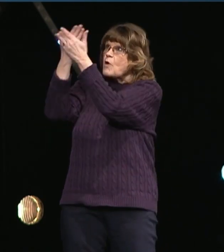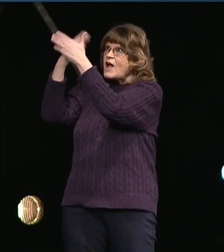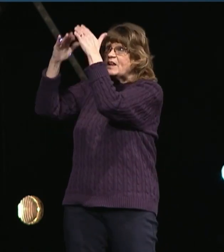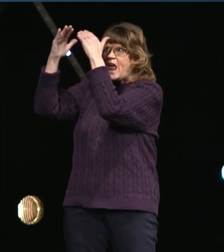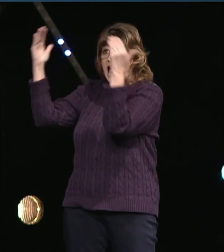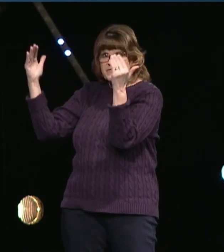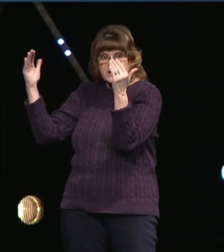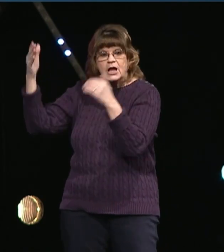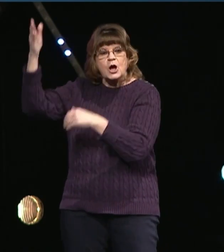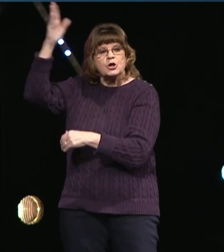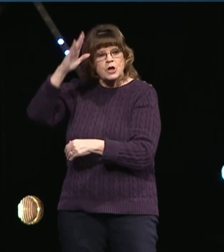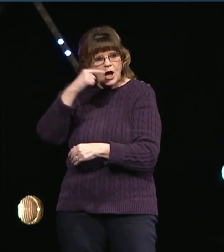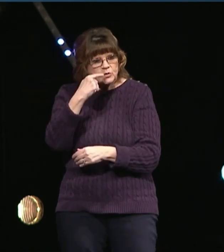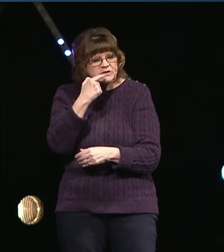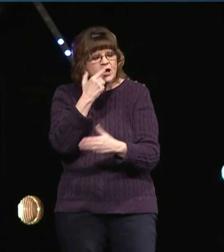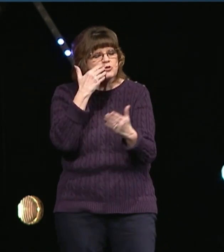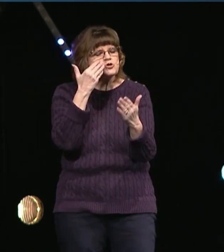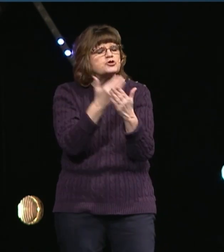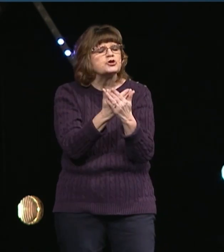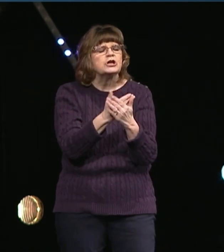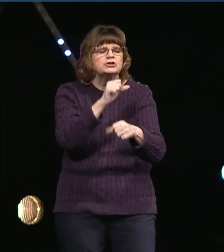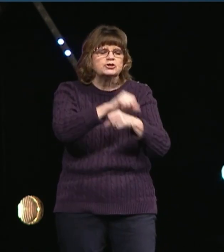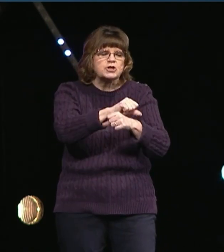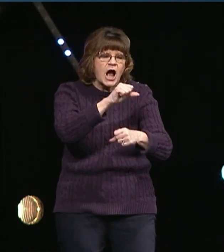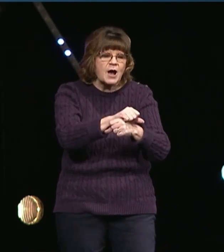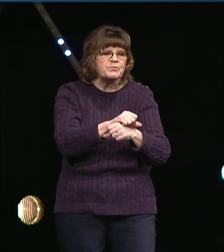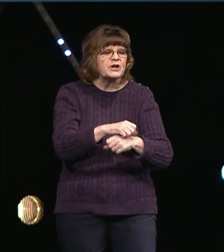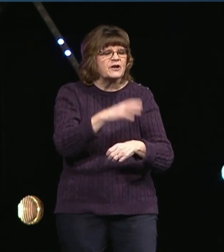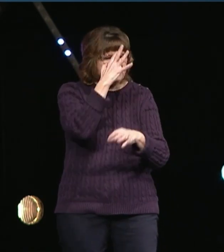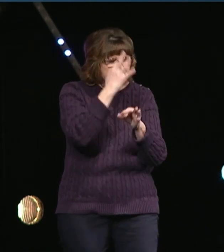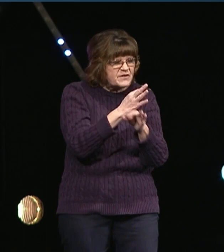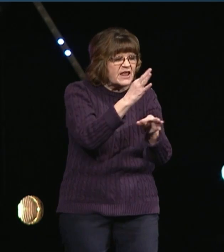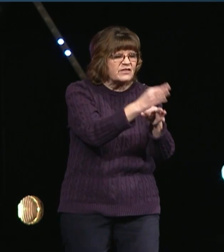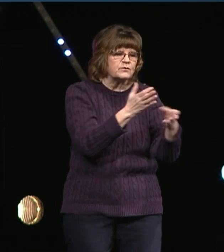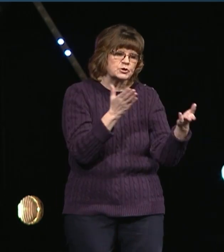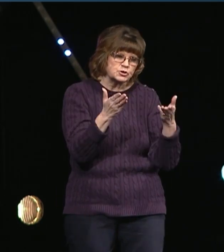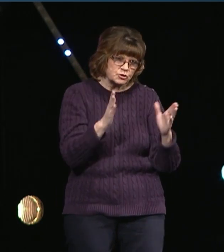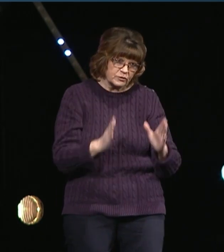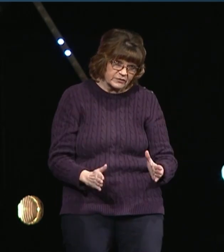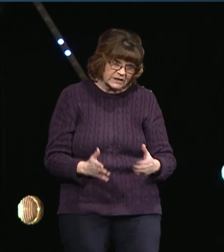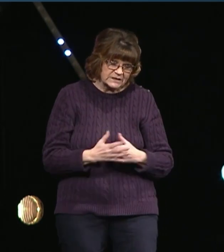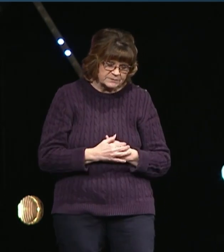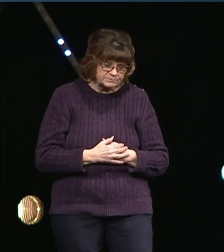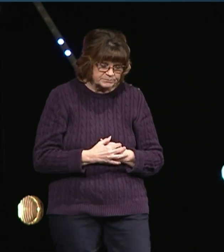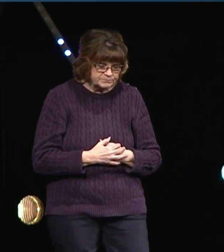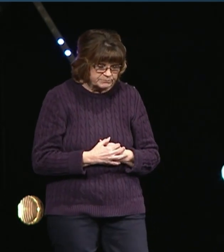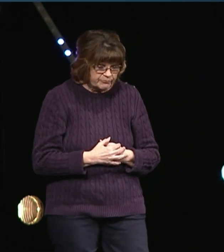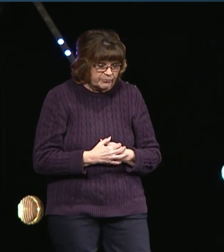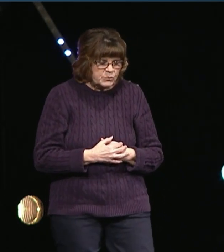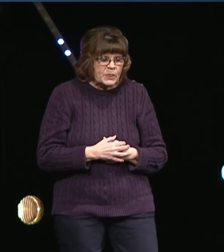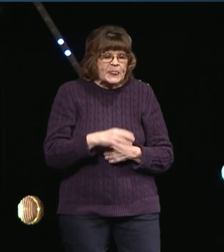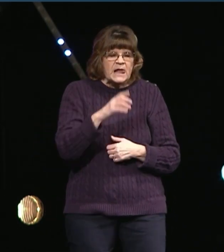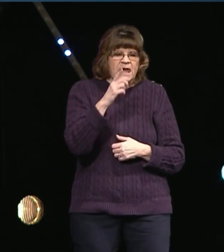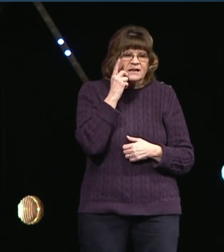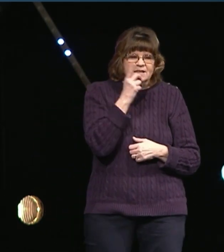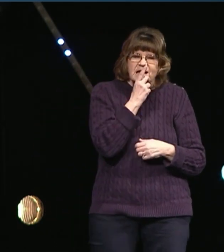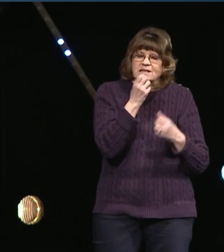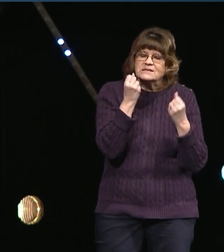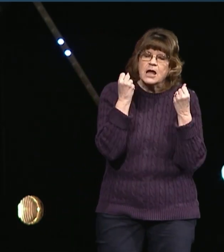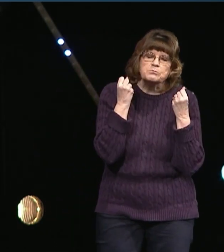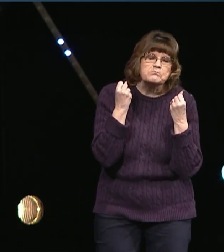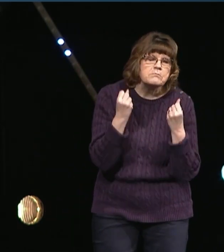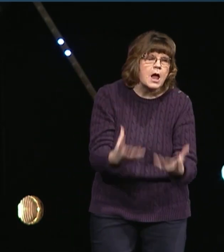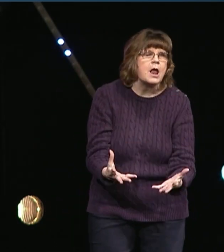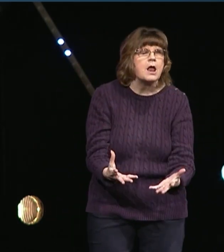And I honestly think we'd be standing here, if Dennis had one talent, we would still be standing here doing this. But he had many. But one of his